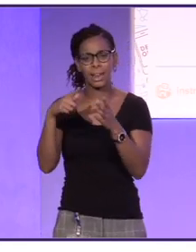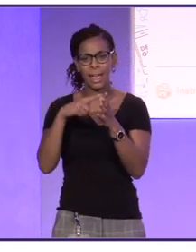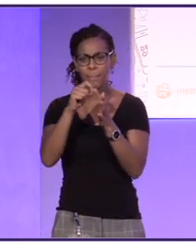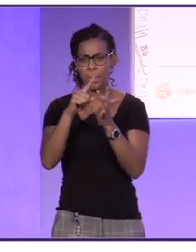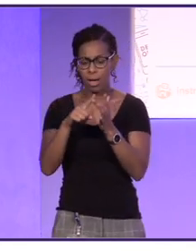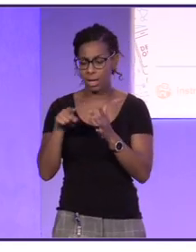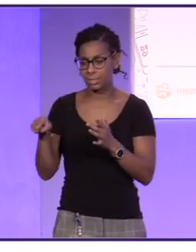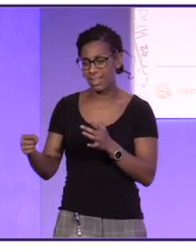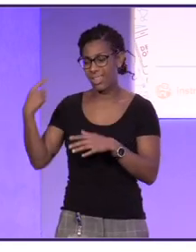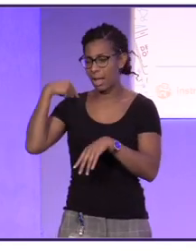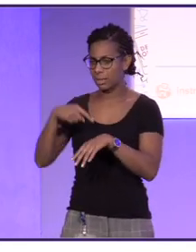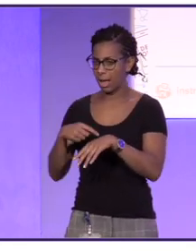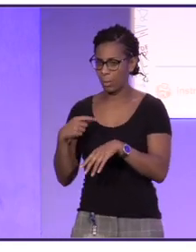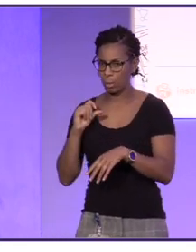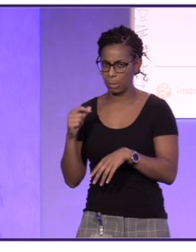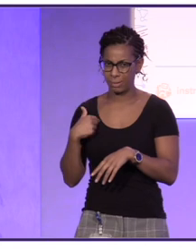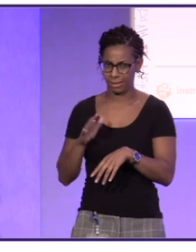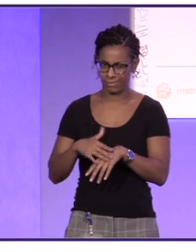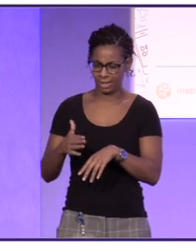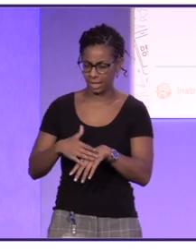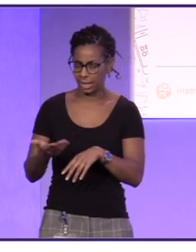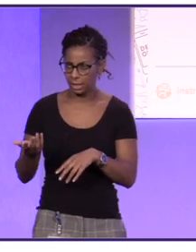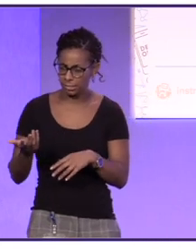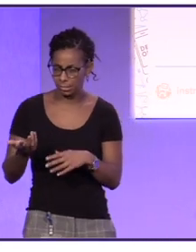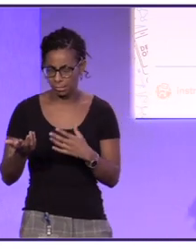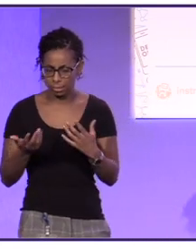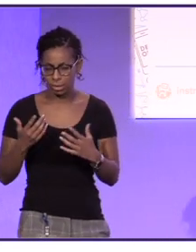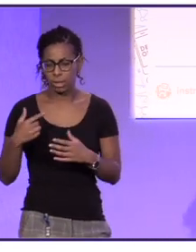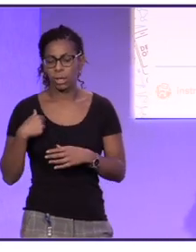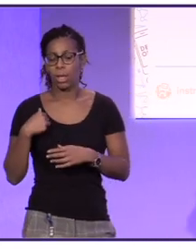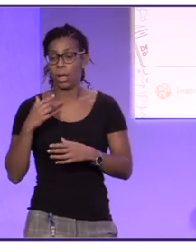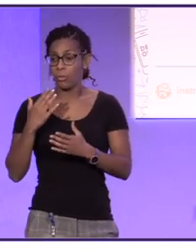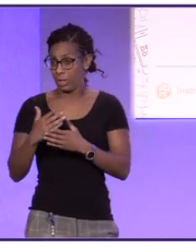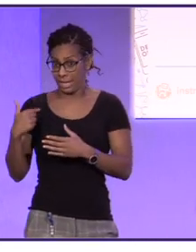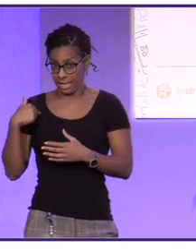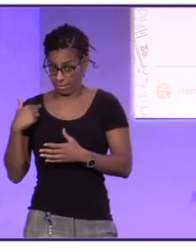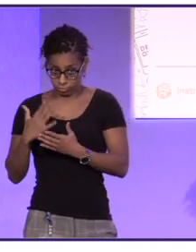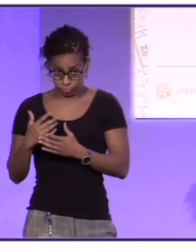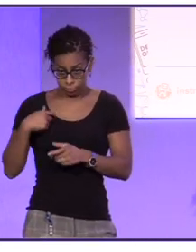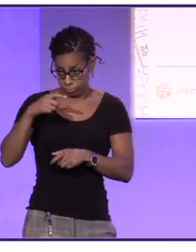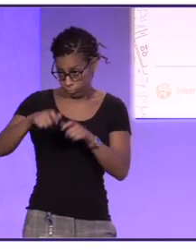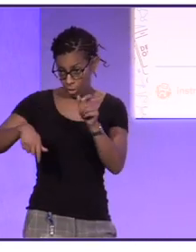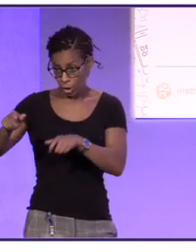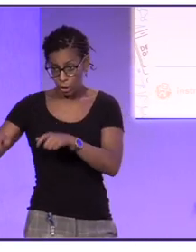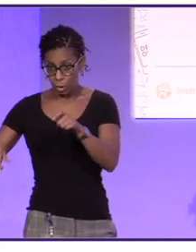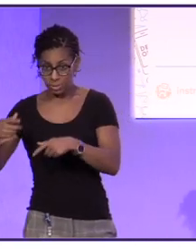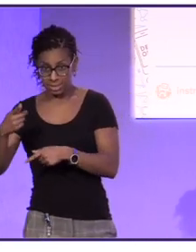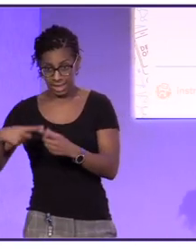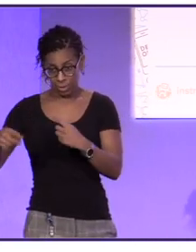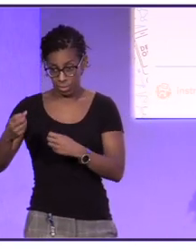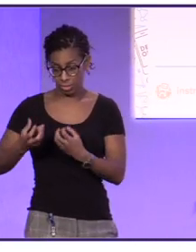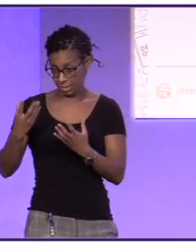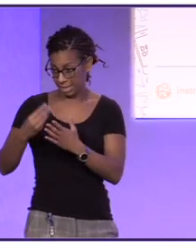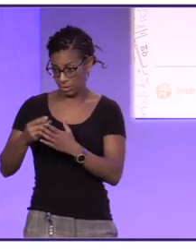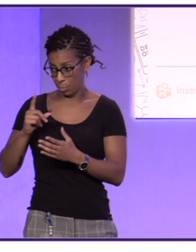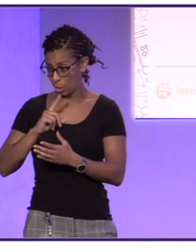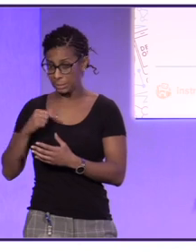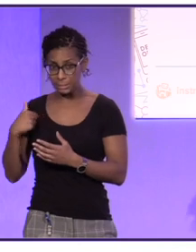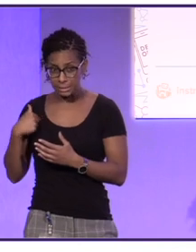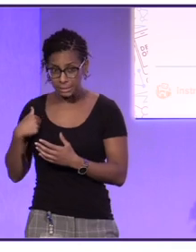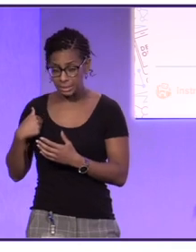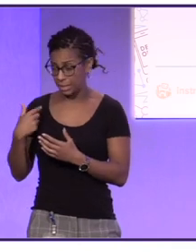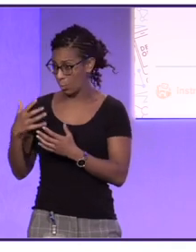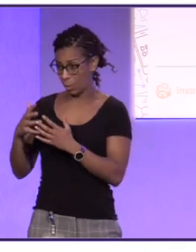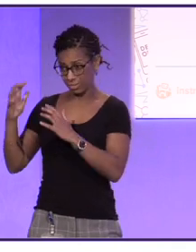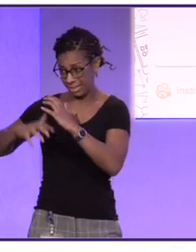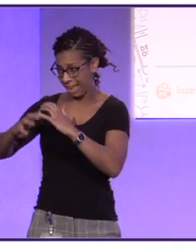were super flaky. So flaky that our consumers were adding caching in front of us, because we were down more than we were